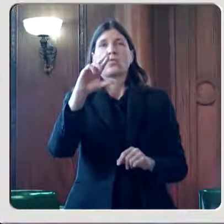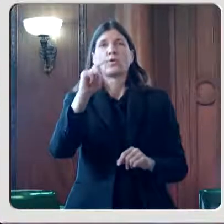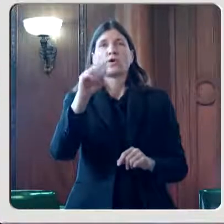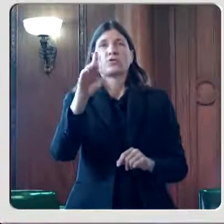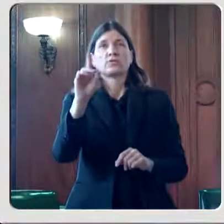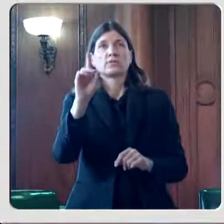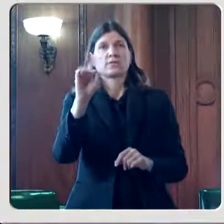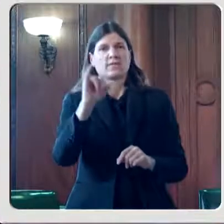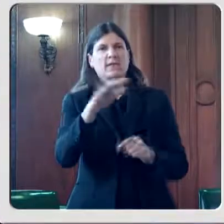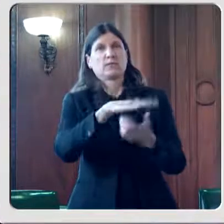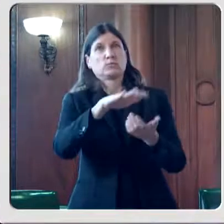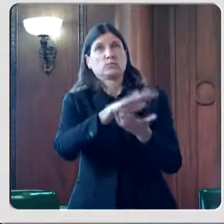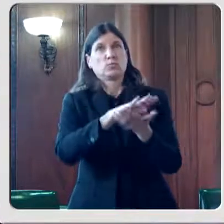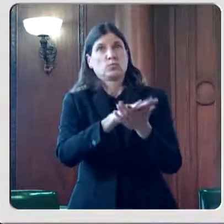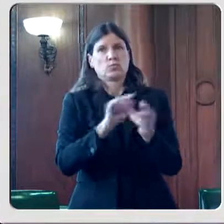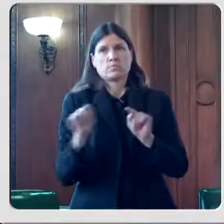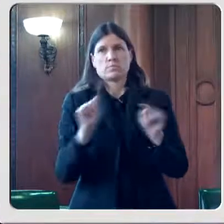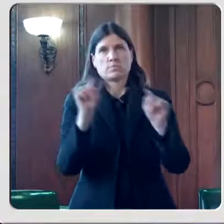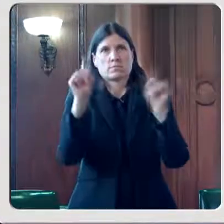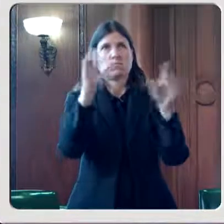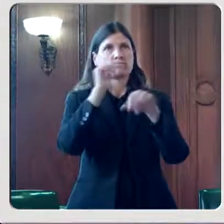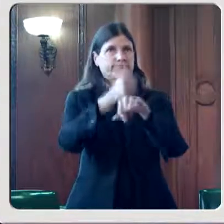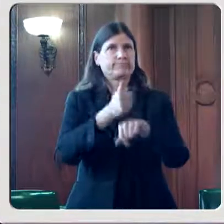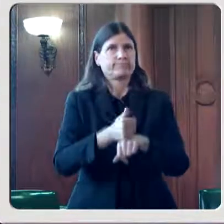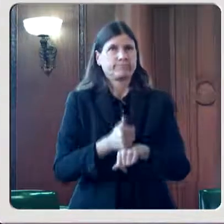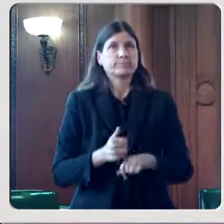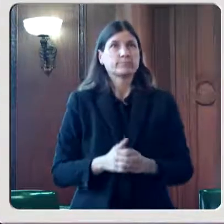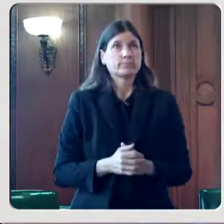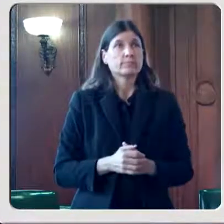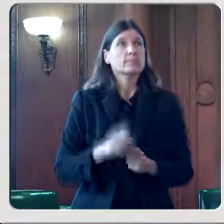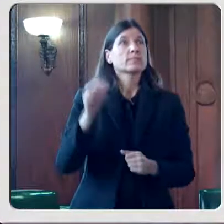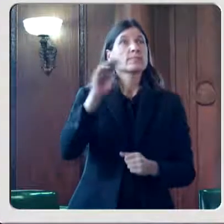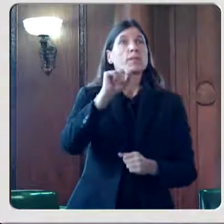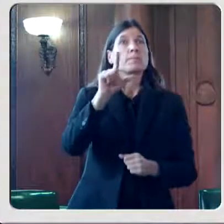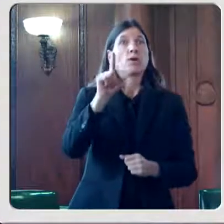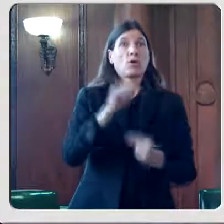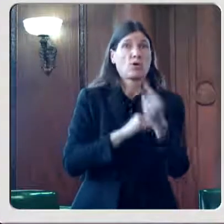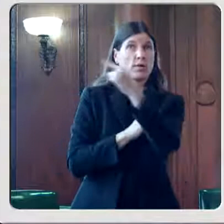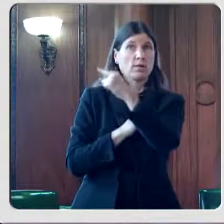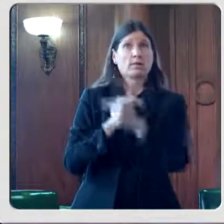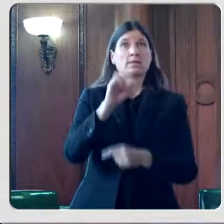I want to let you know that we put together, Helen and I put together